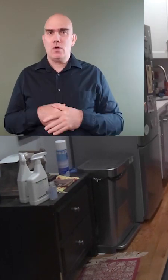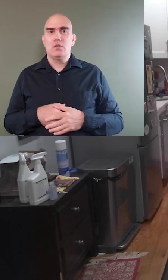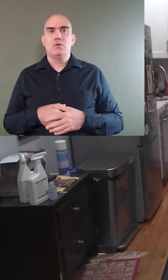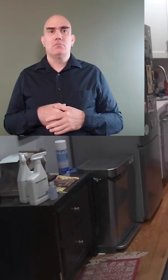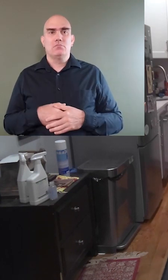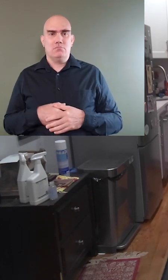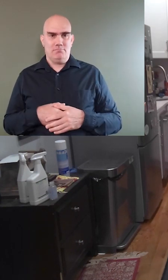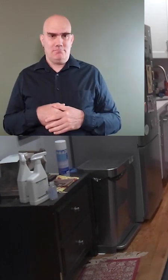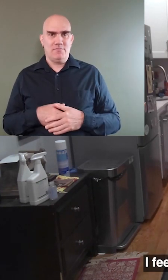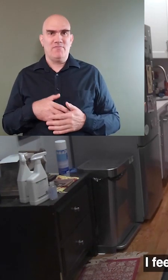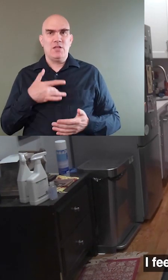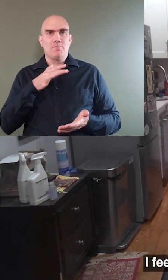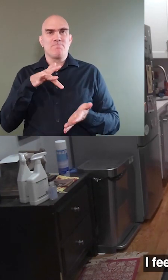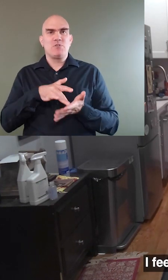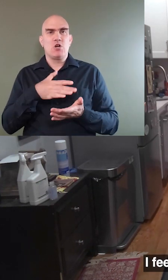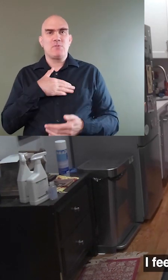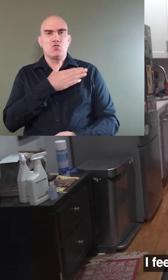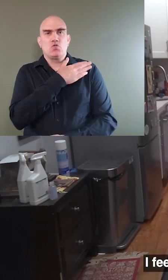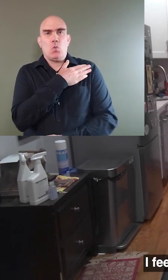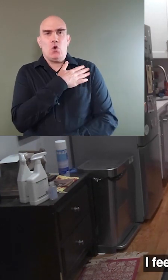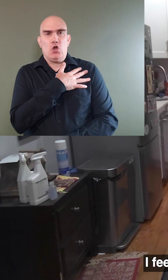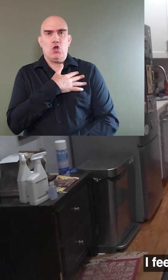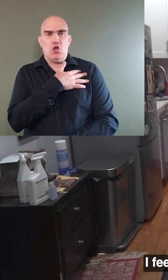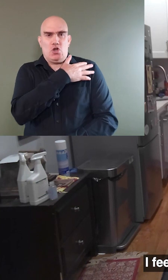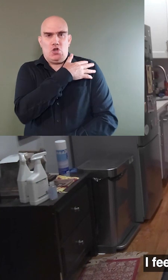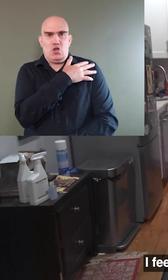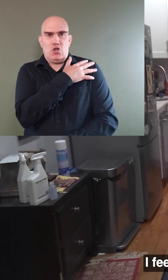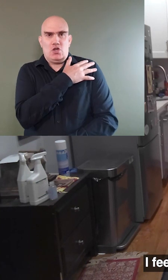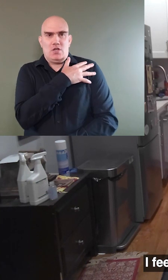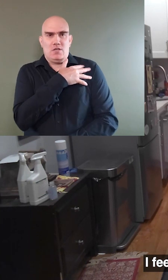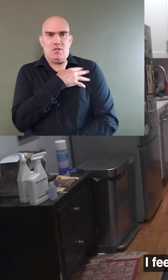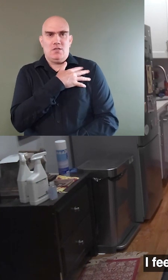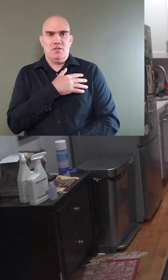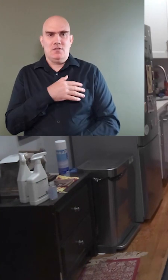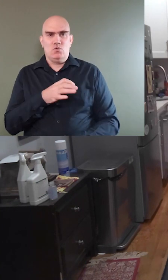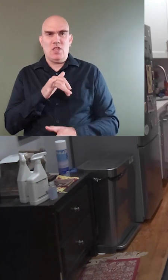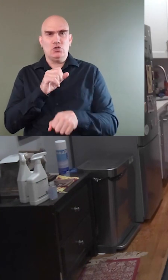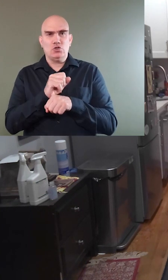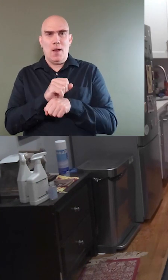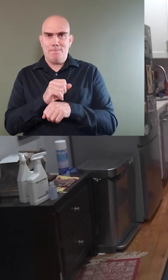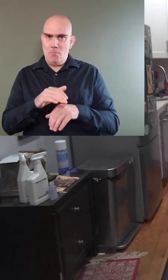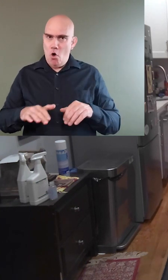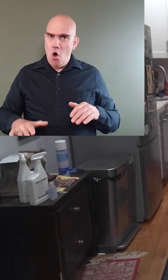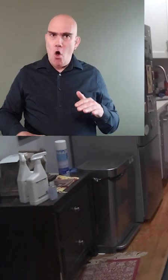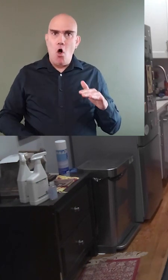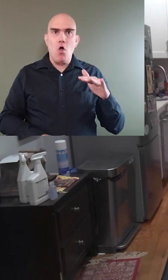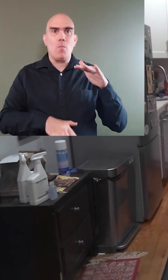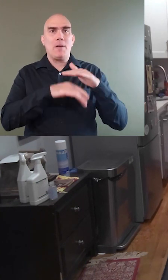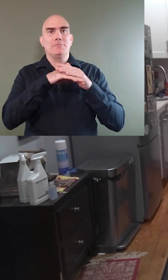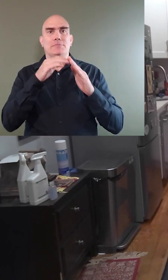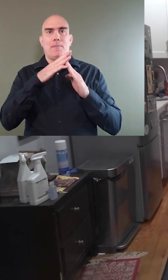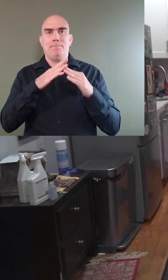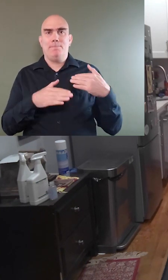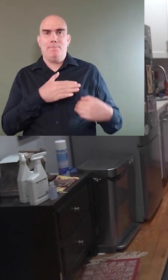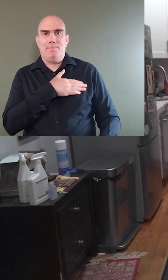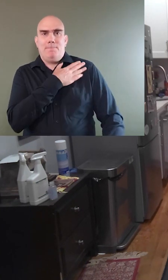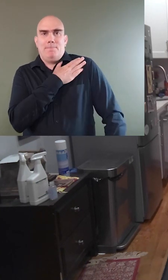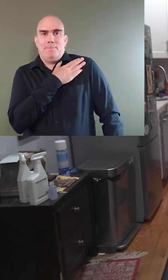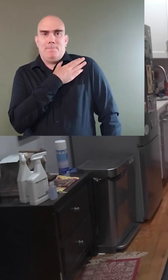slow, I feel the middle of my shoulder doing that job all the way up to the